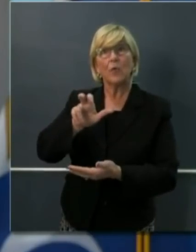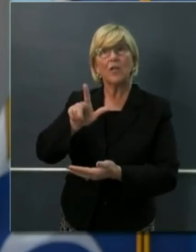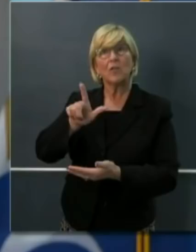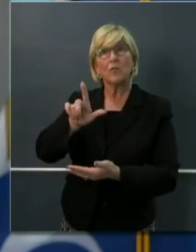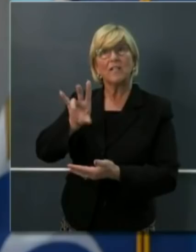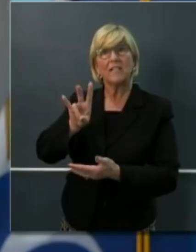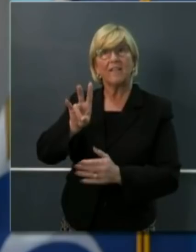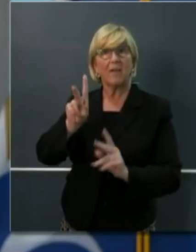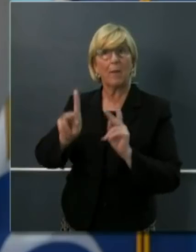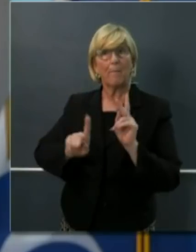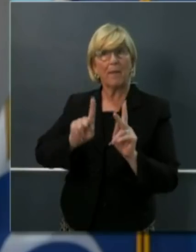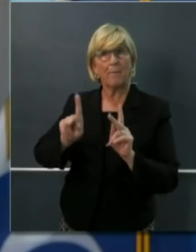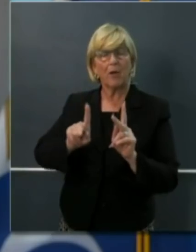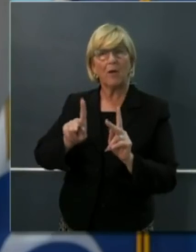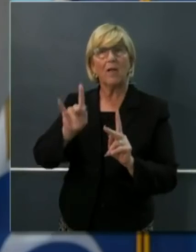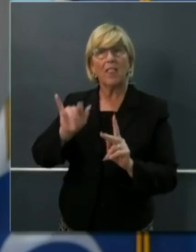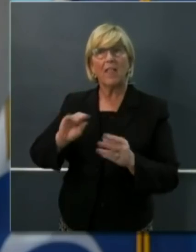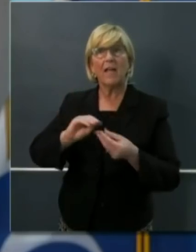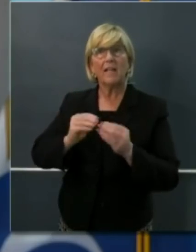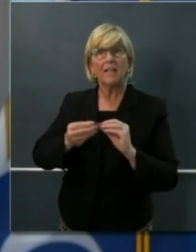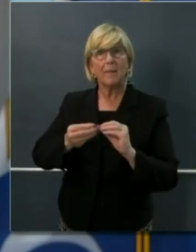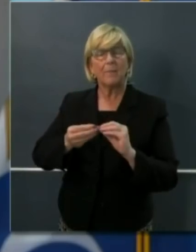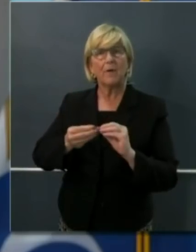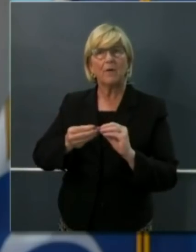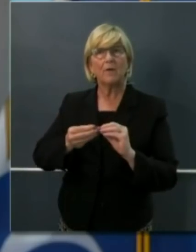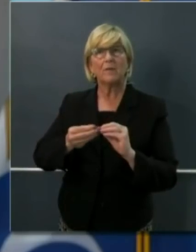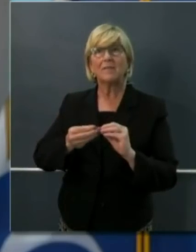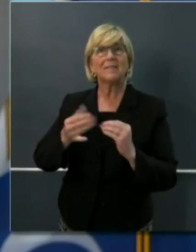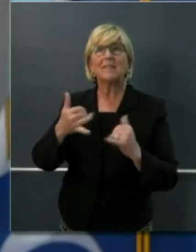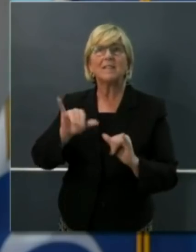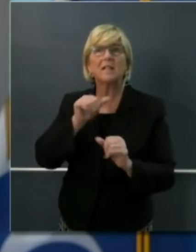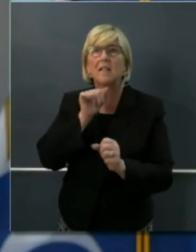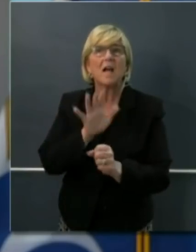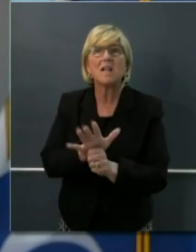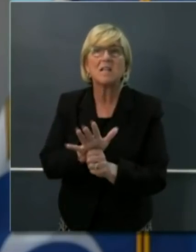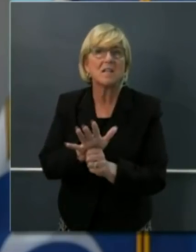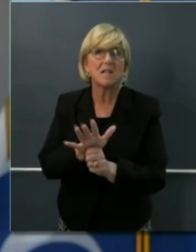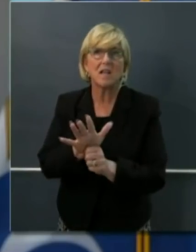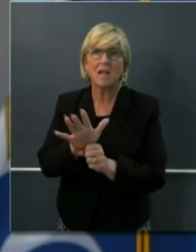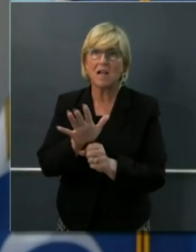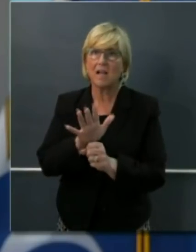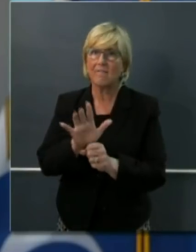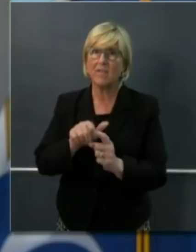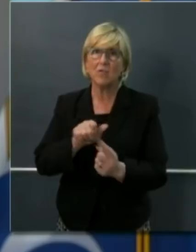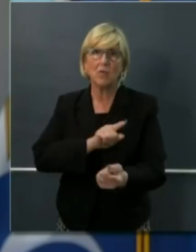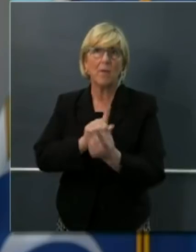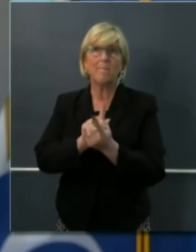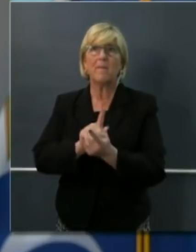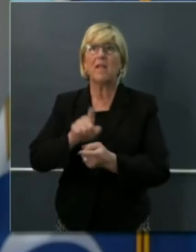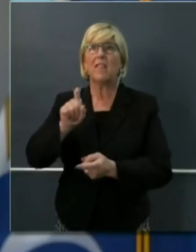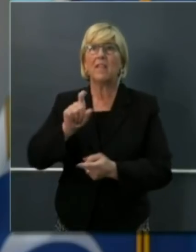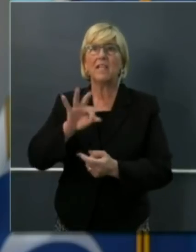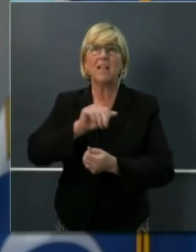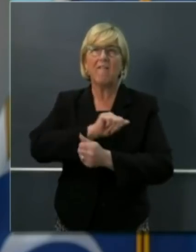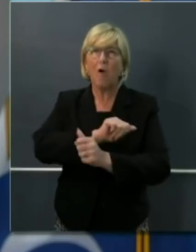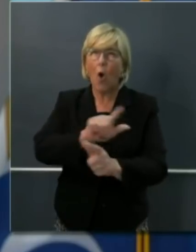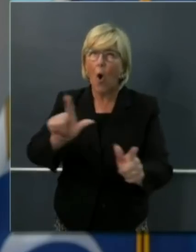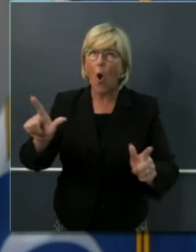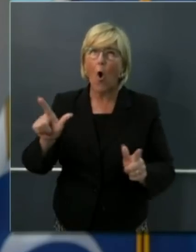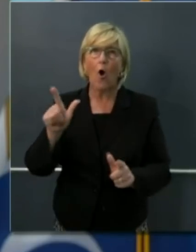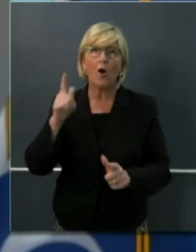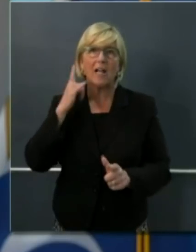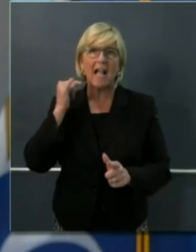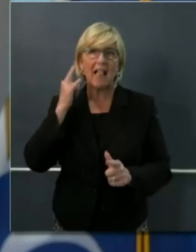465,327 individuals, that number is still inadequate to meet the needs of all of you and to